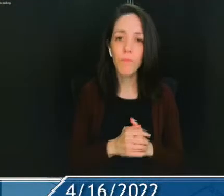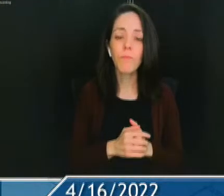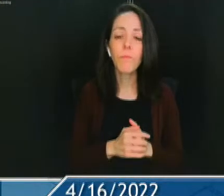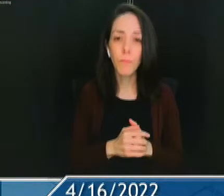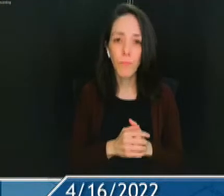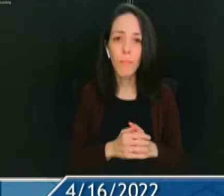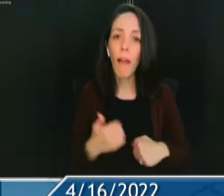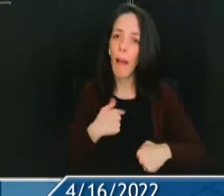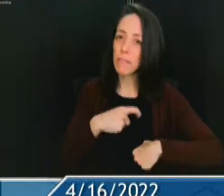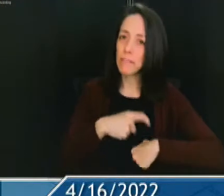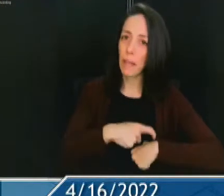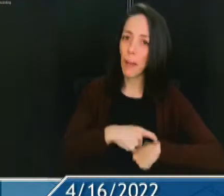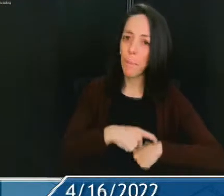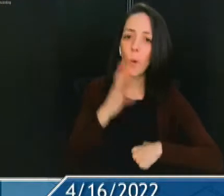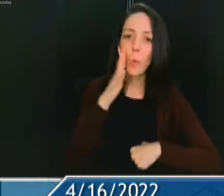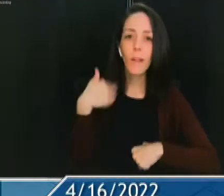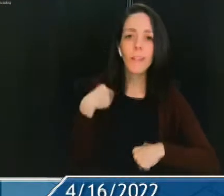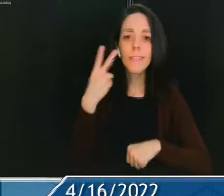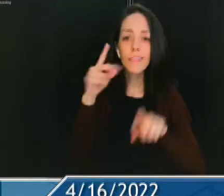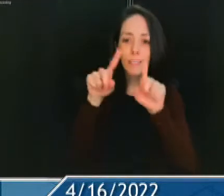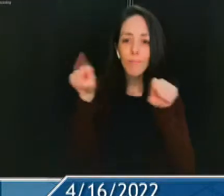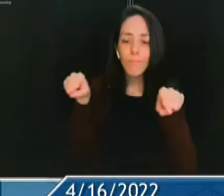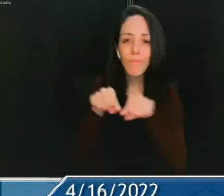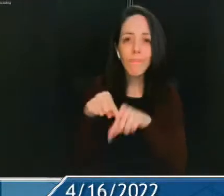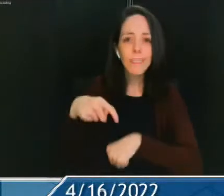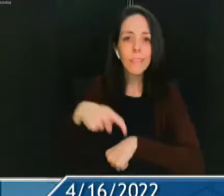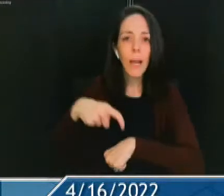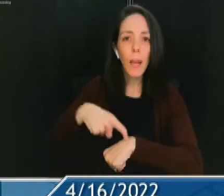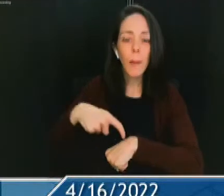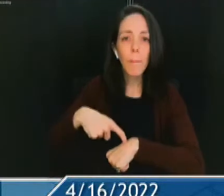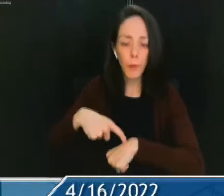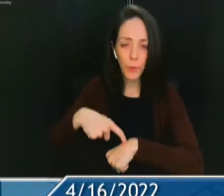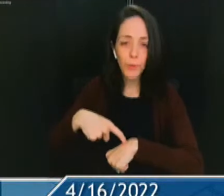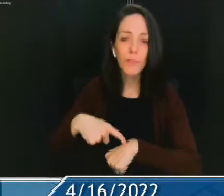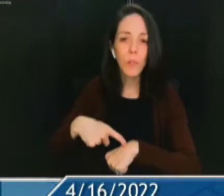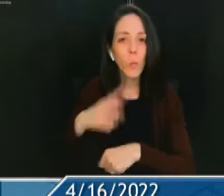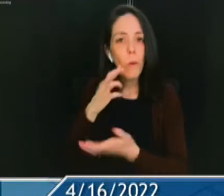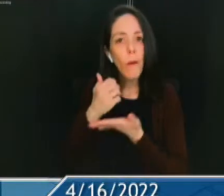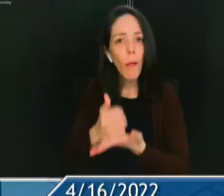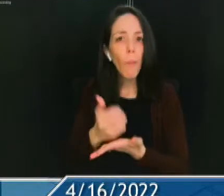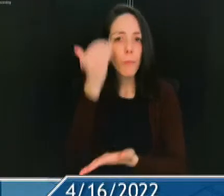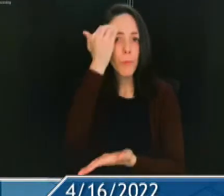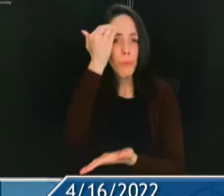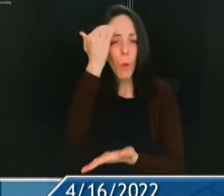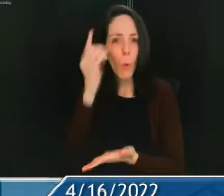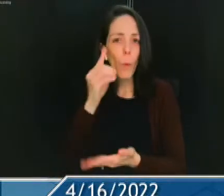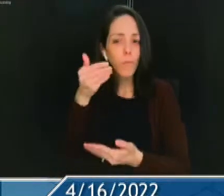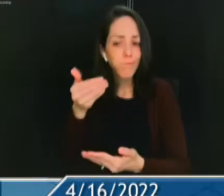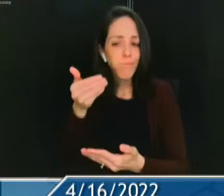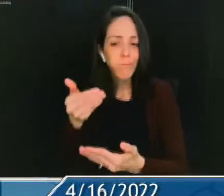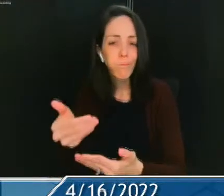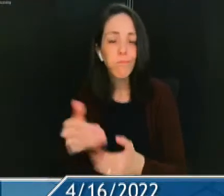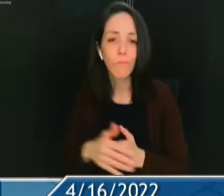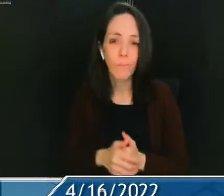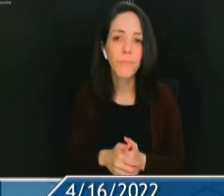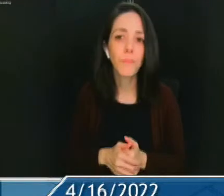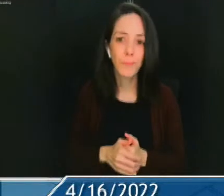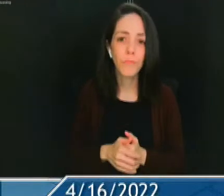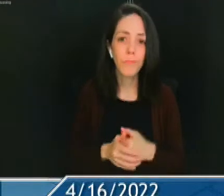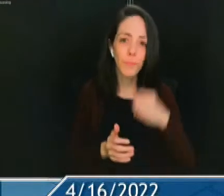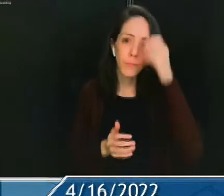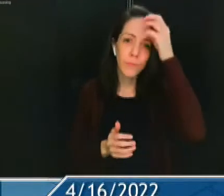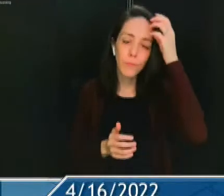you look on your screen, you'll see blue sky timer. That timer is going to help you see, where we are in the process. So it's the same timer that you may have